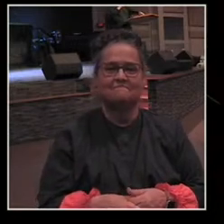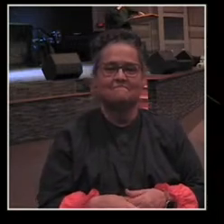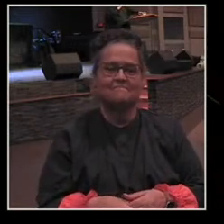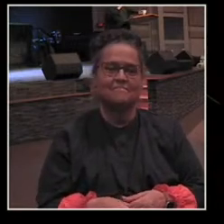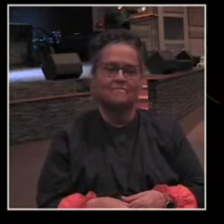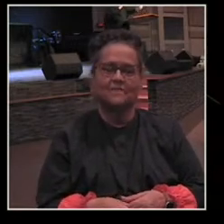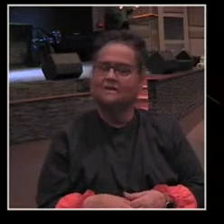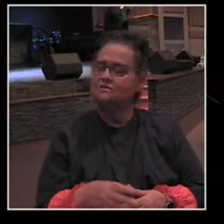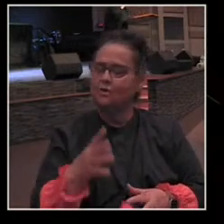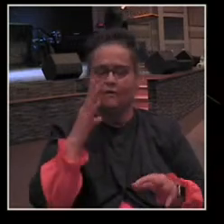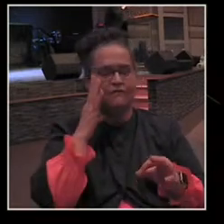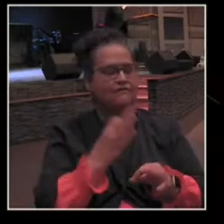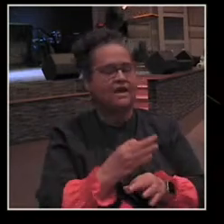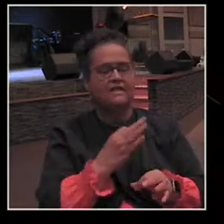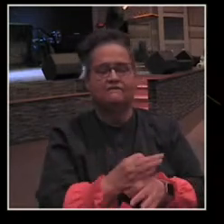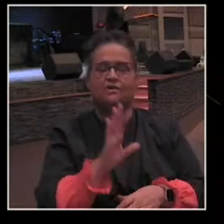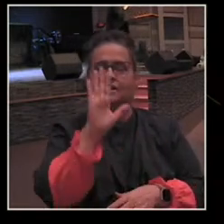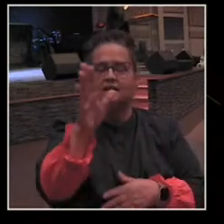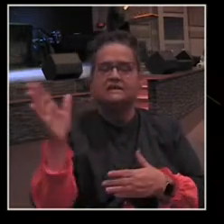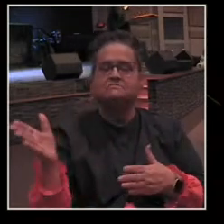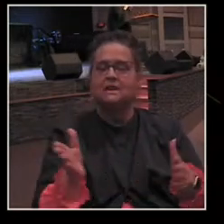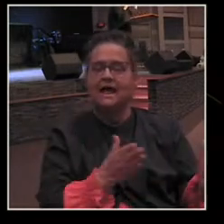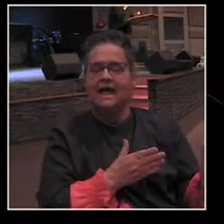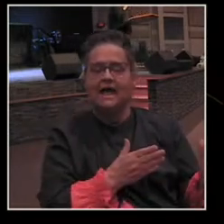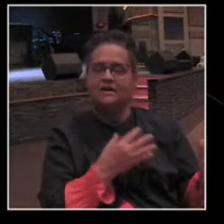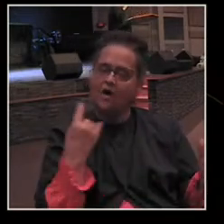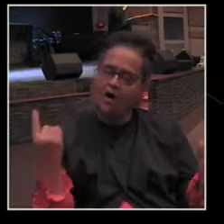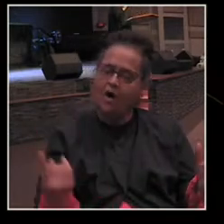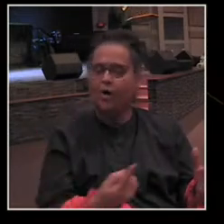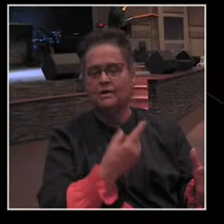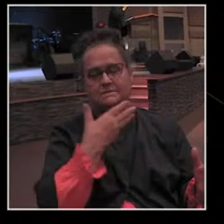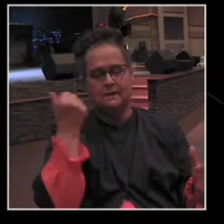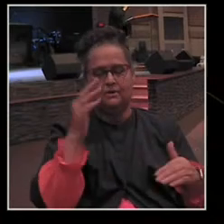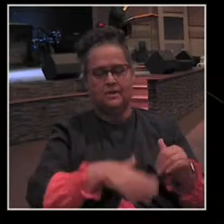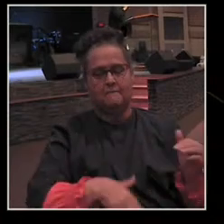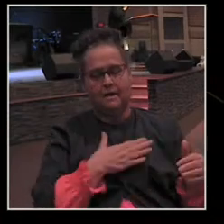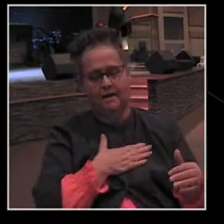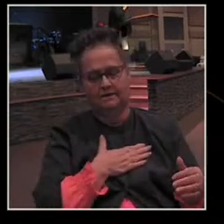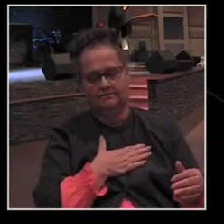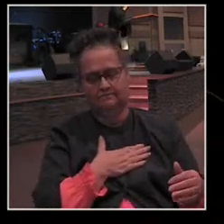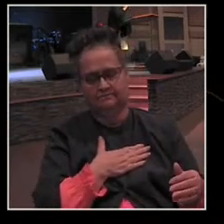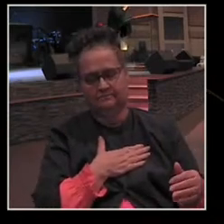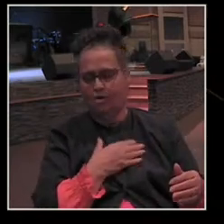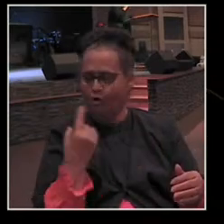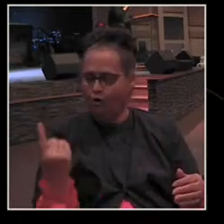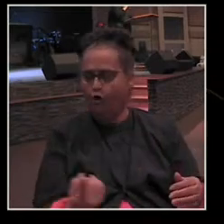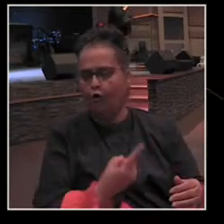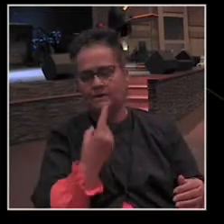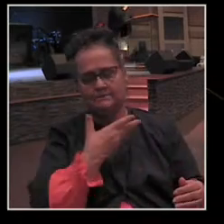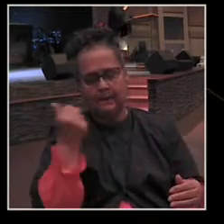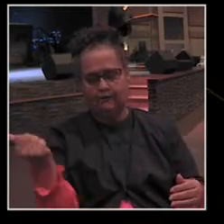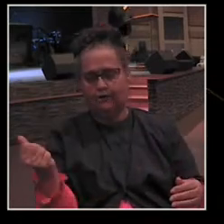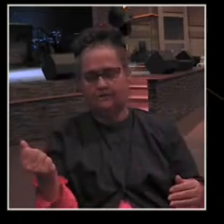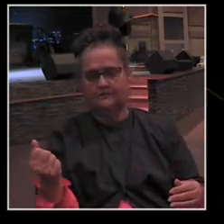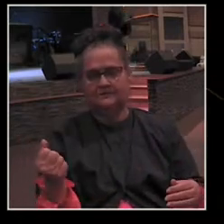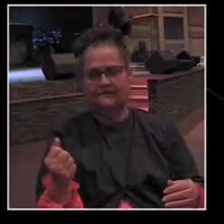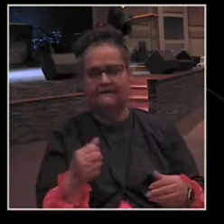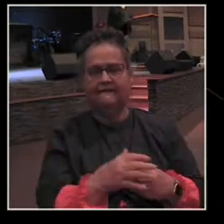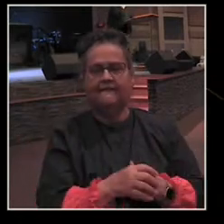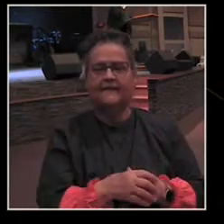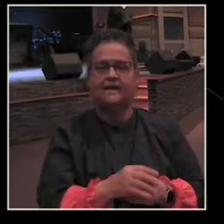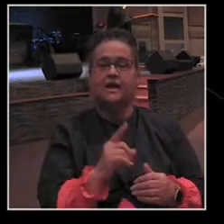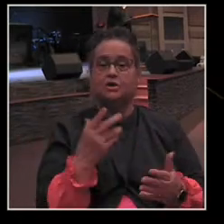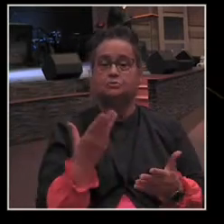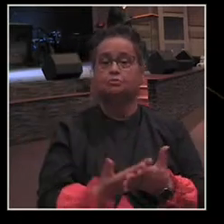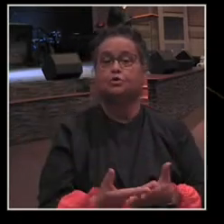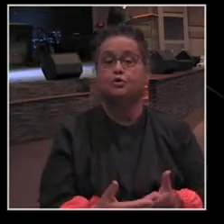He is so faithful, and his plans are always better than mine. Always better. He has proven it